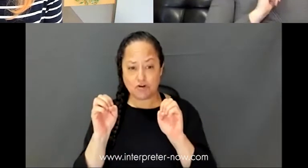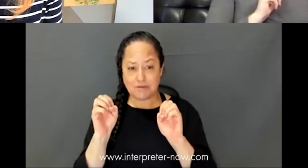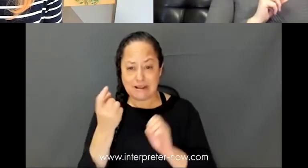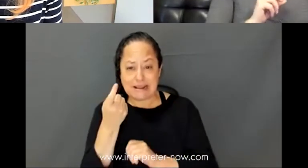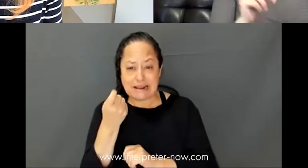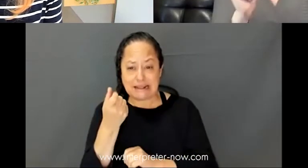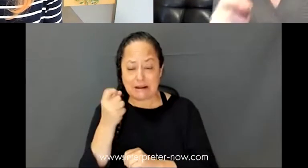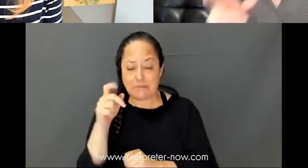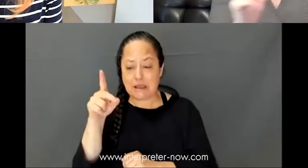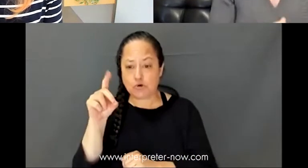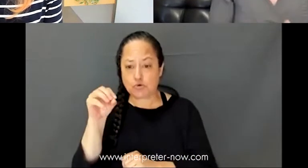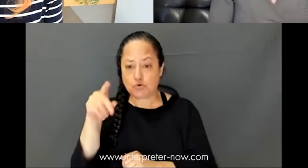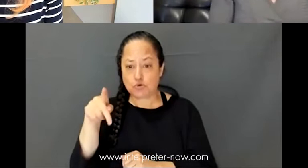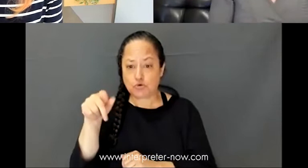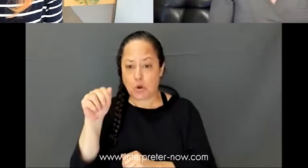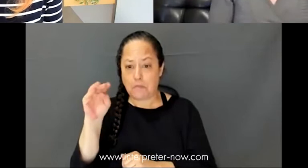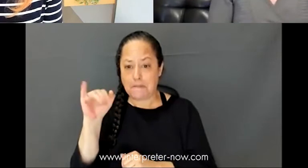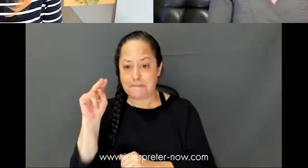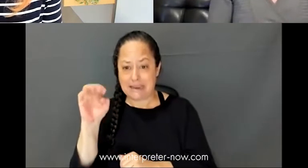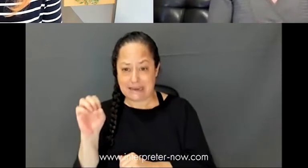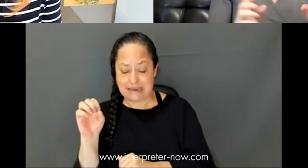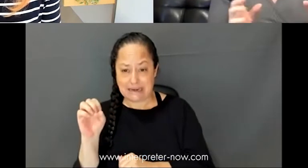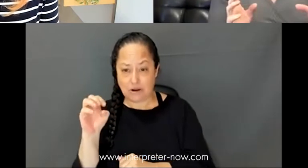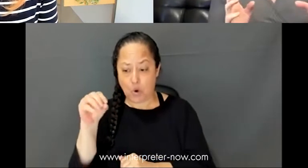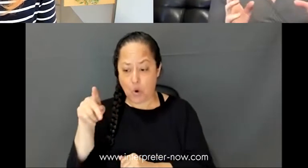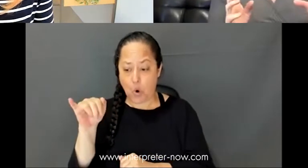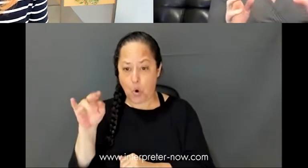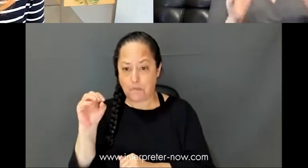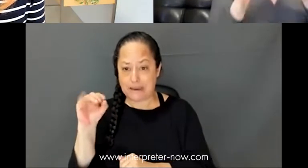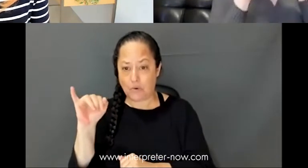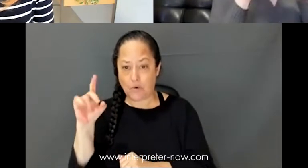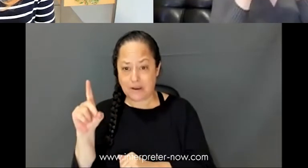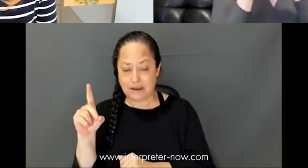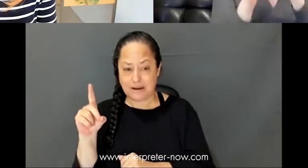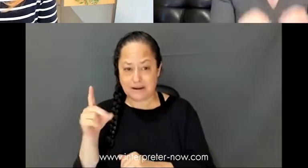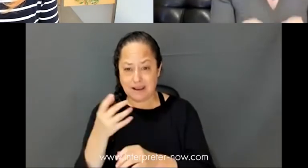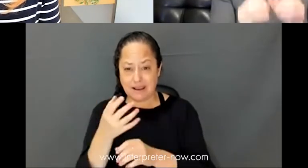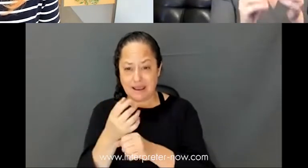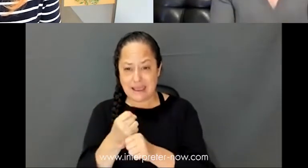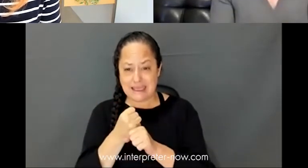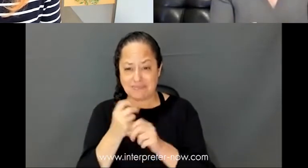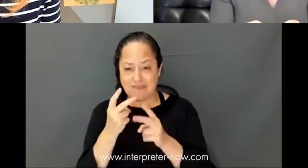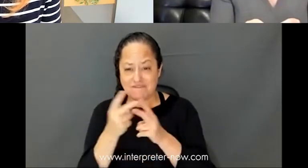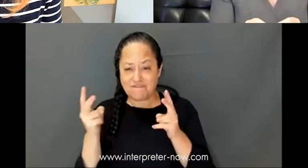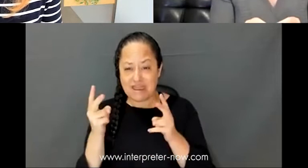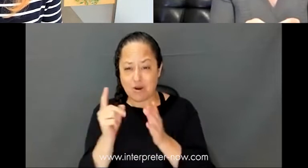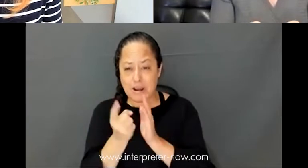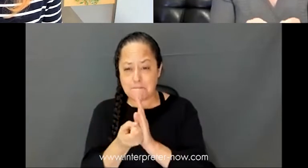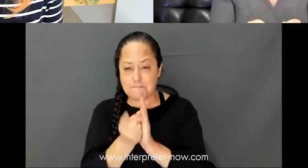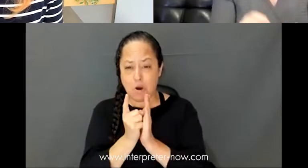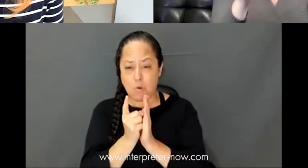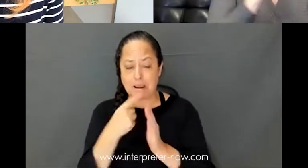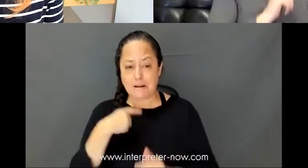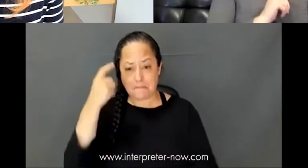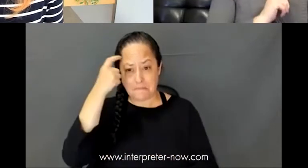of dopamine and even a little bit of an opioid. I get that at the very moment my